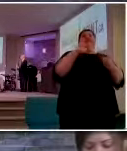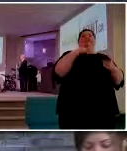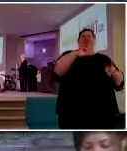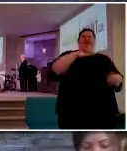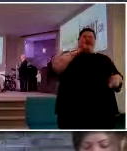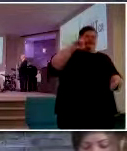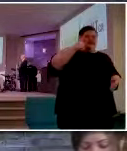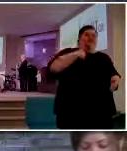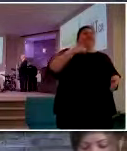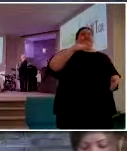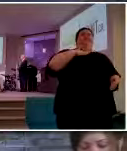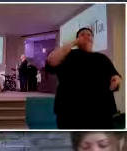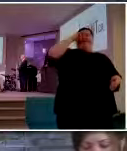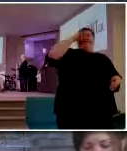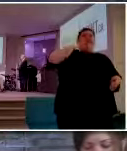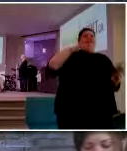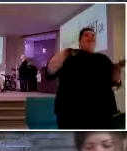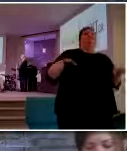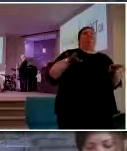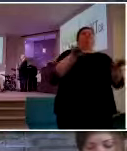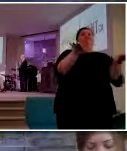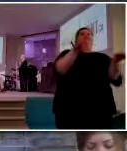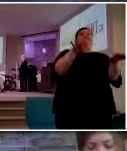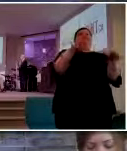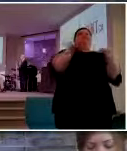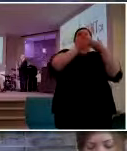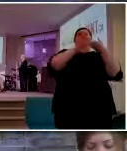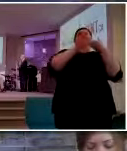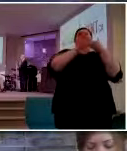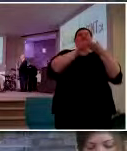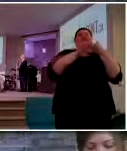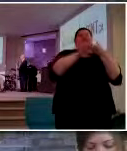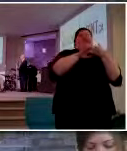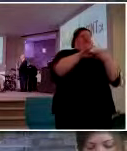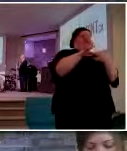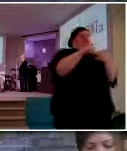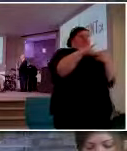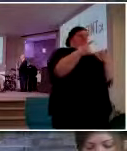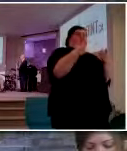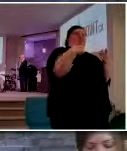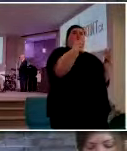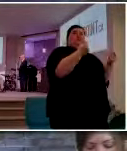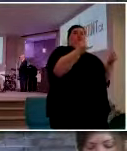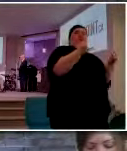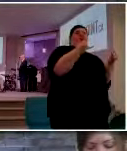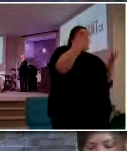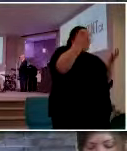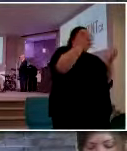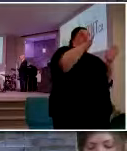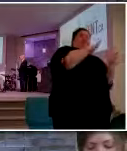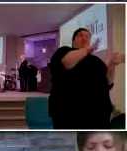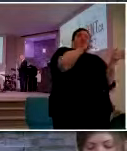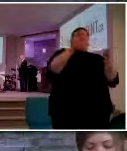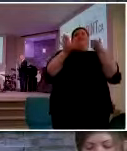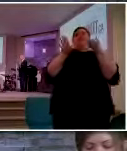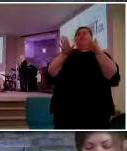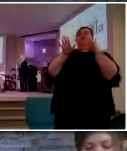my mind, my actions. And God, I want to turn from those towards a returning back to